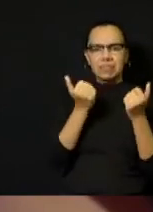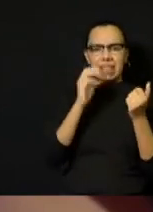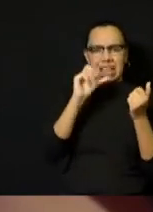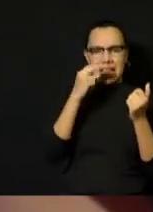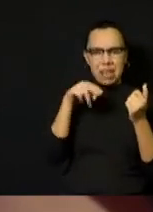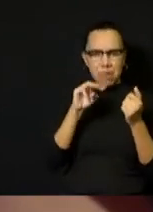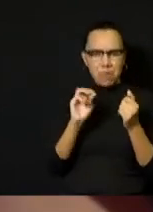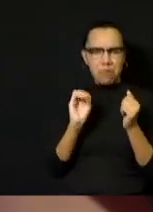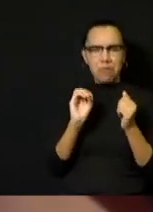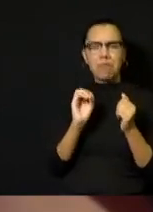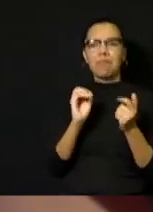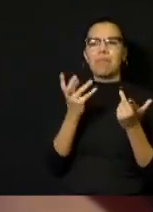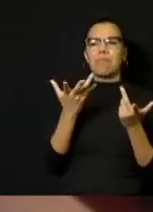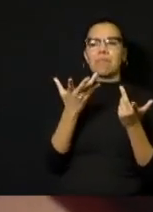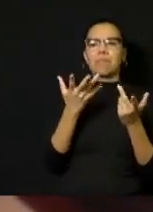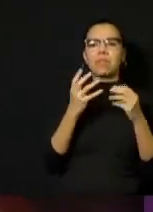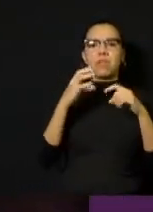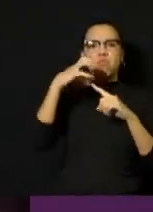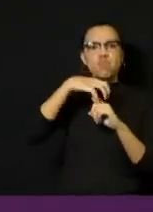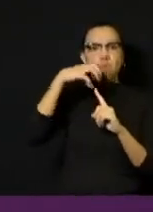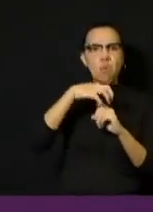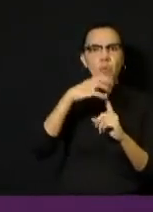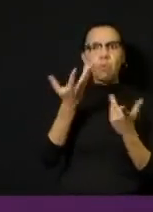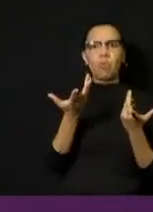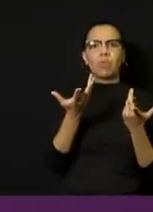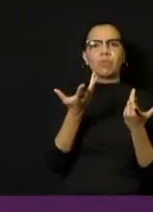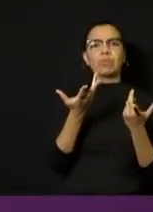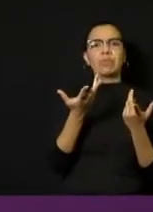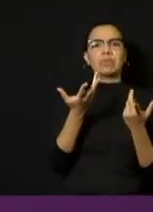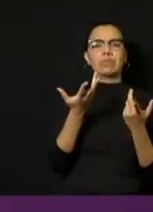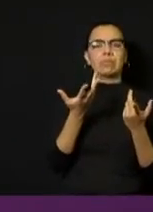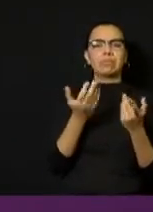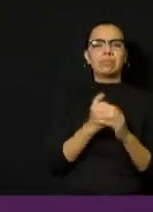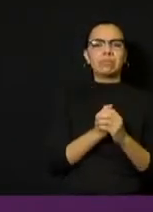textures and clothes and